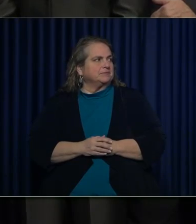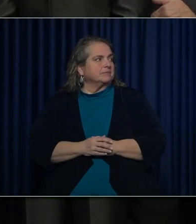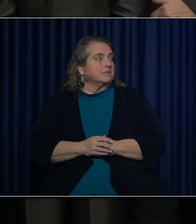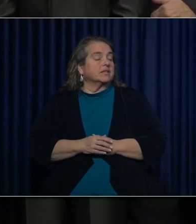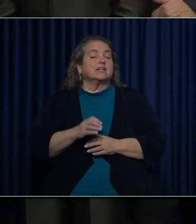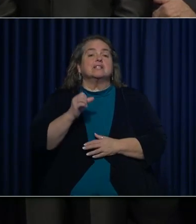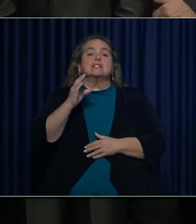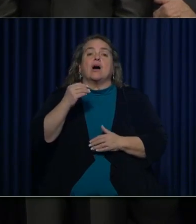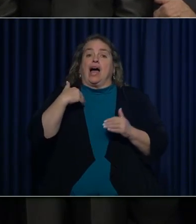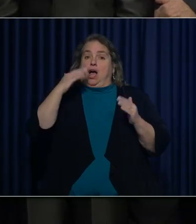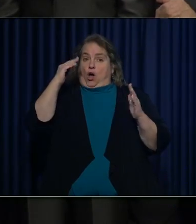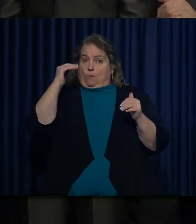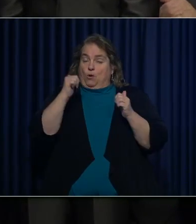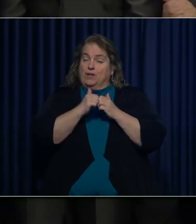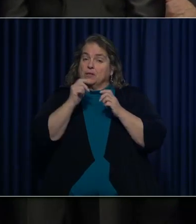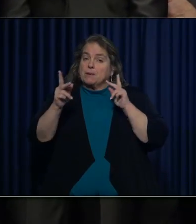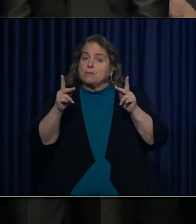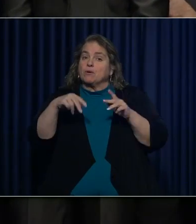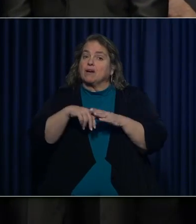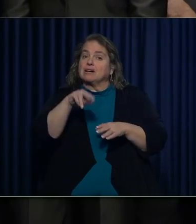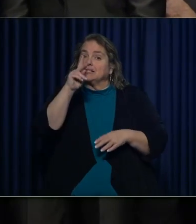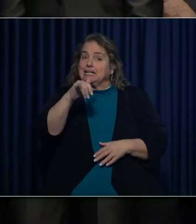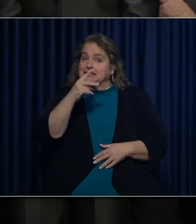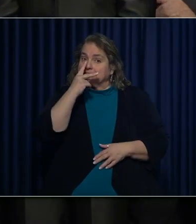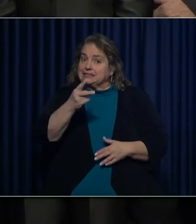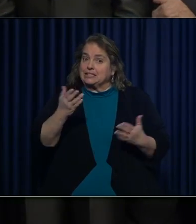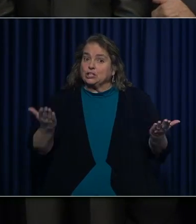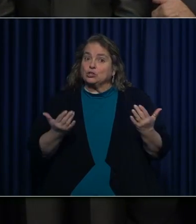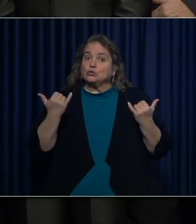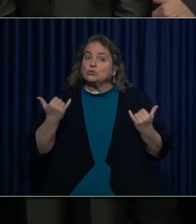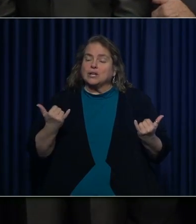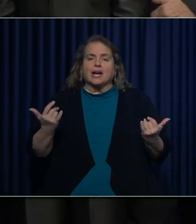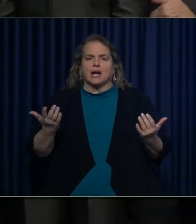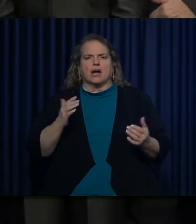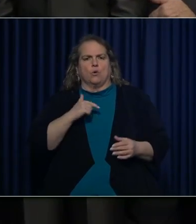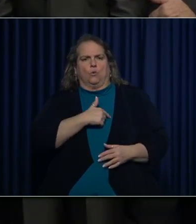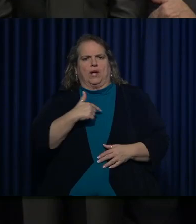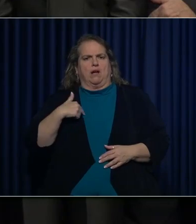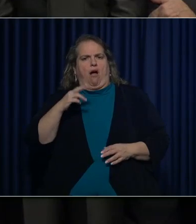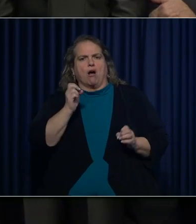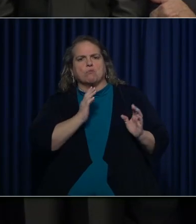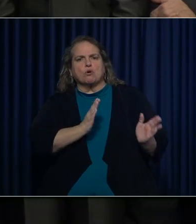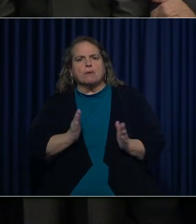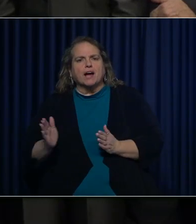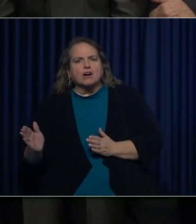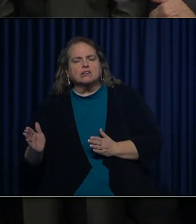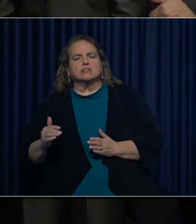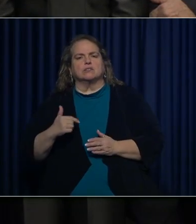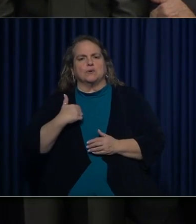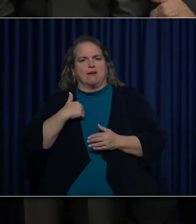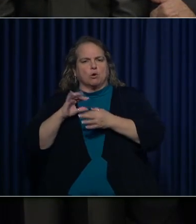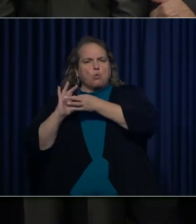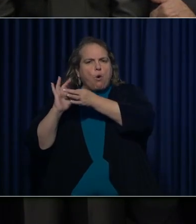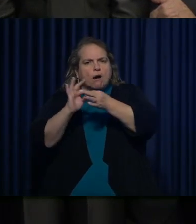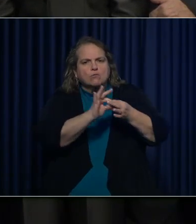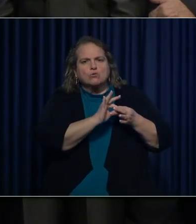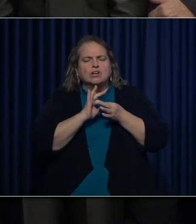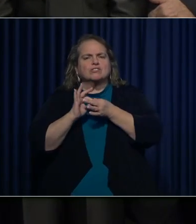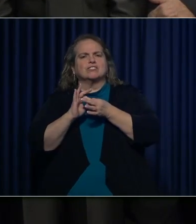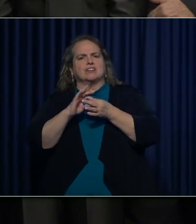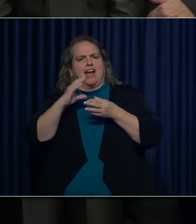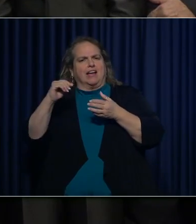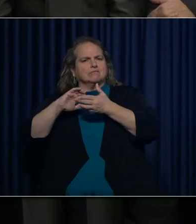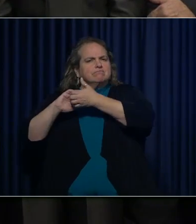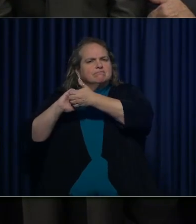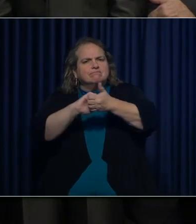So I hope what the people of Kentucky see here today is preparation, cooperation, and coordination. Now, it's been less